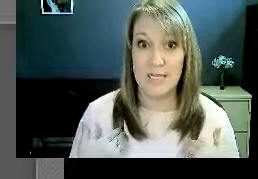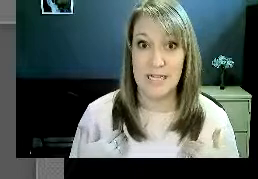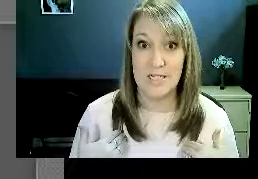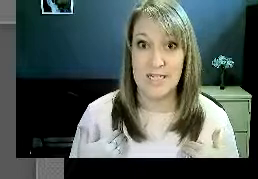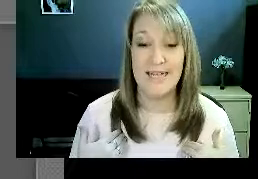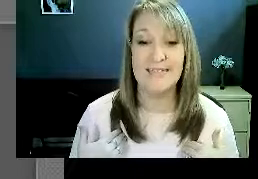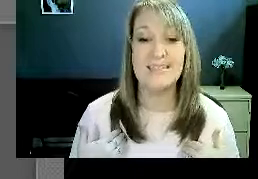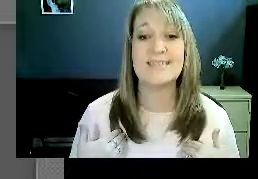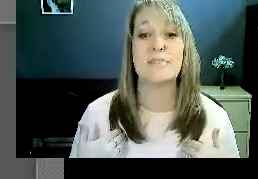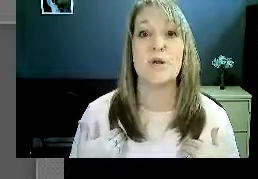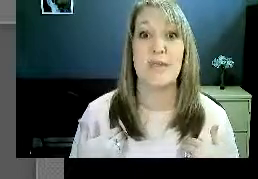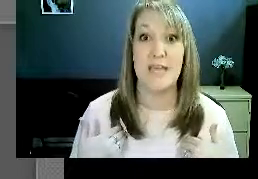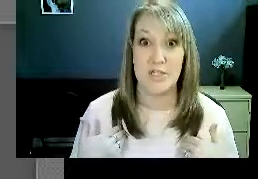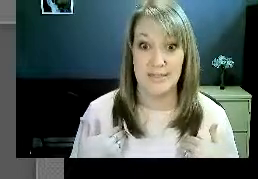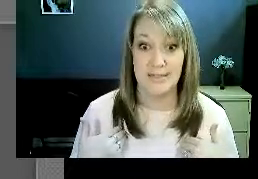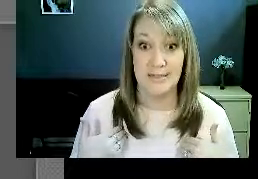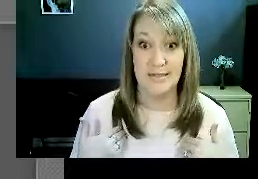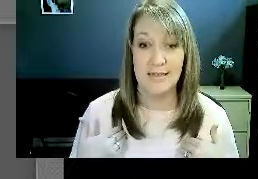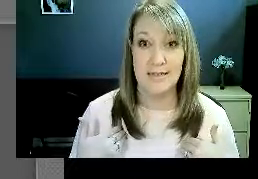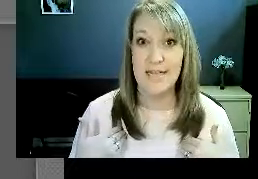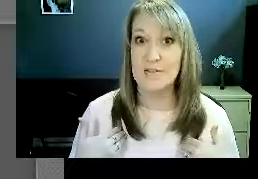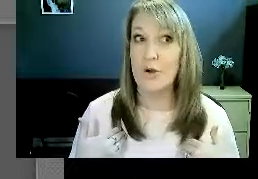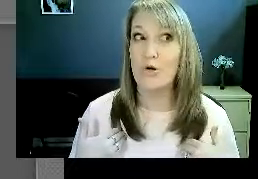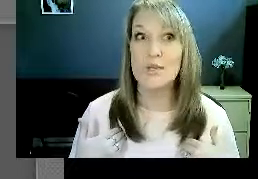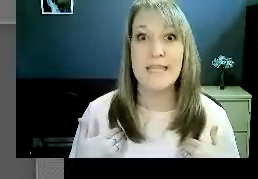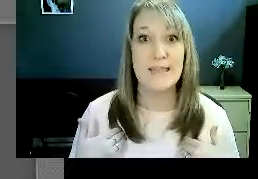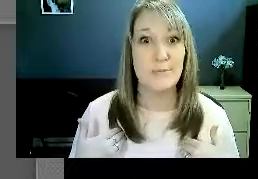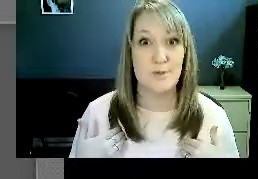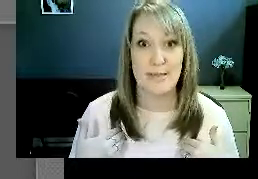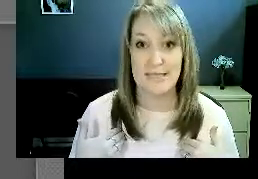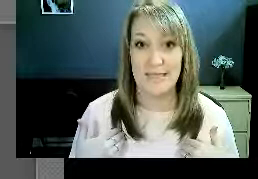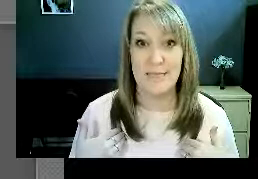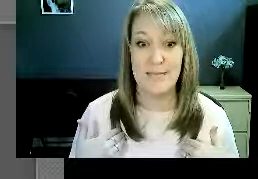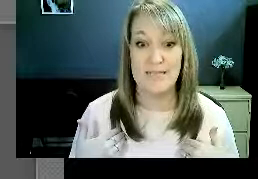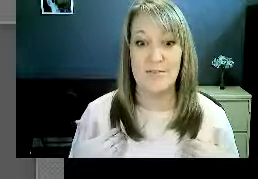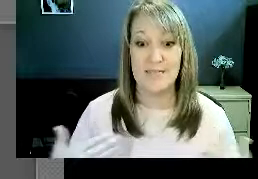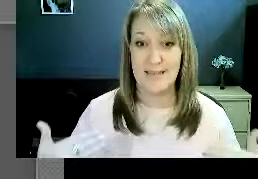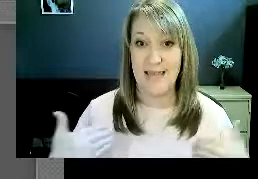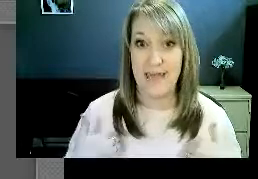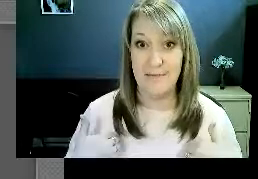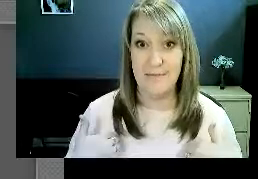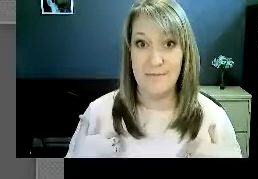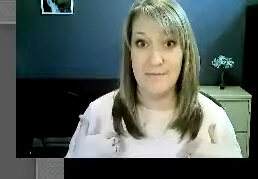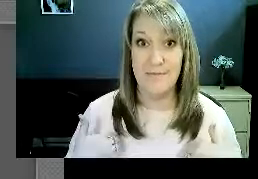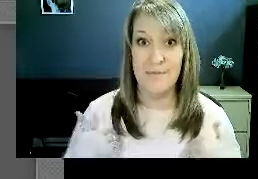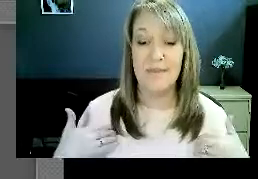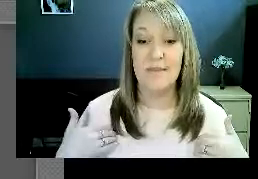palm orientation. It's the same location. It's only the movement that makes a difference.